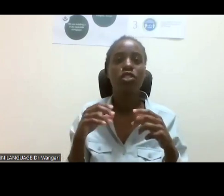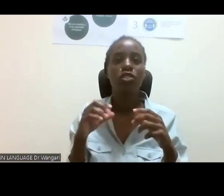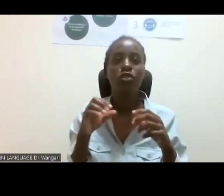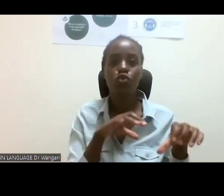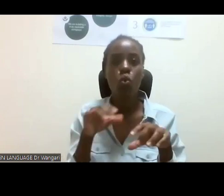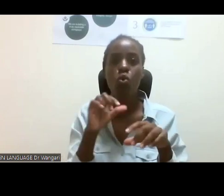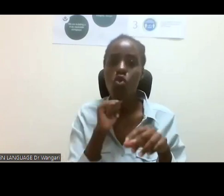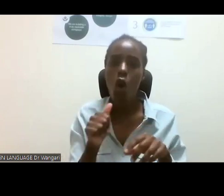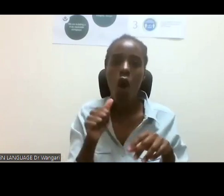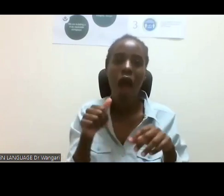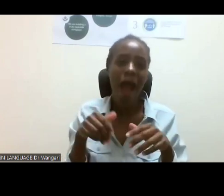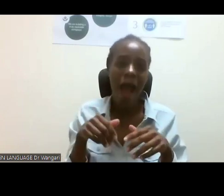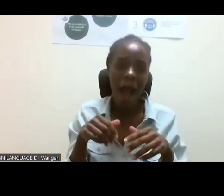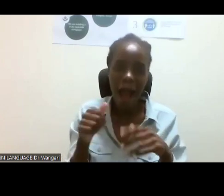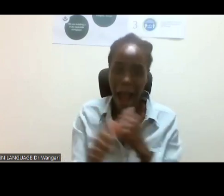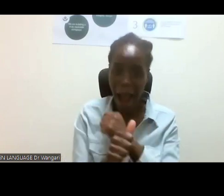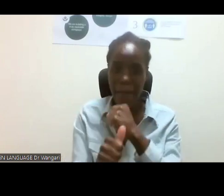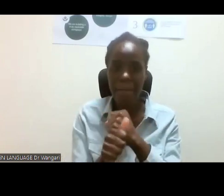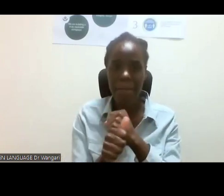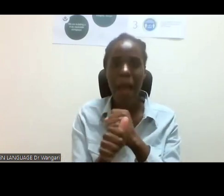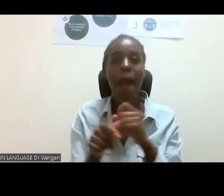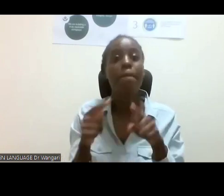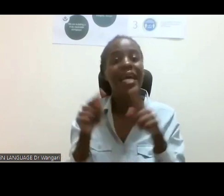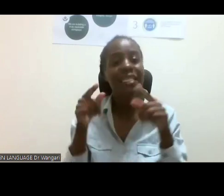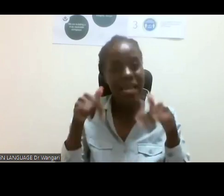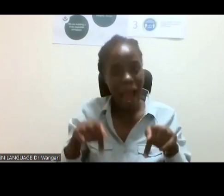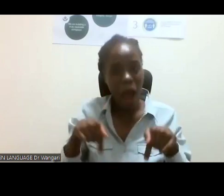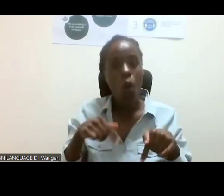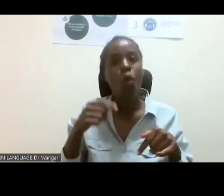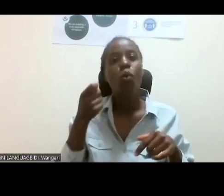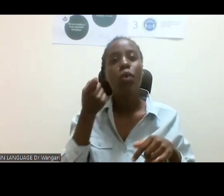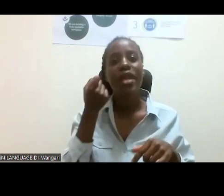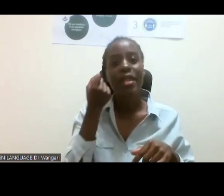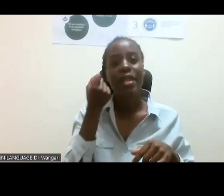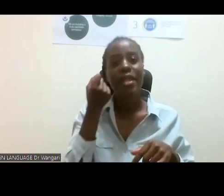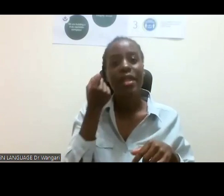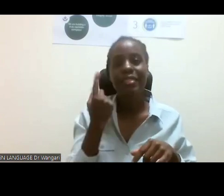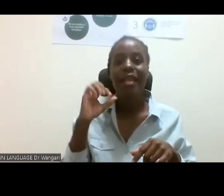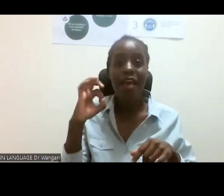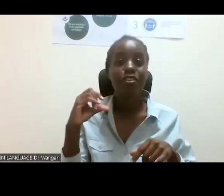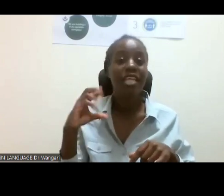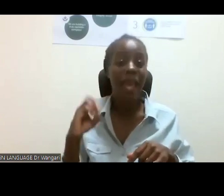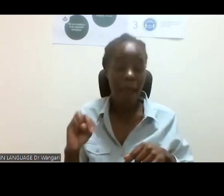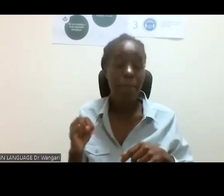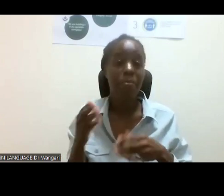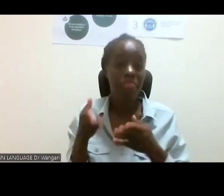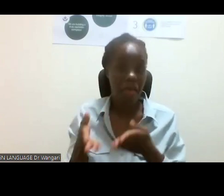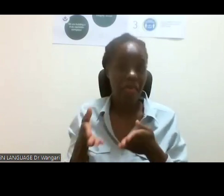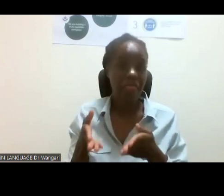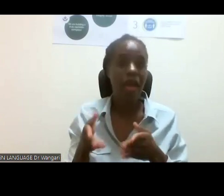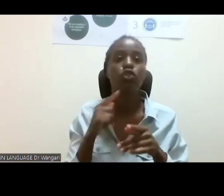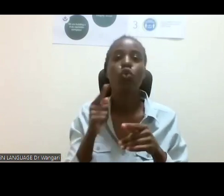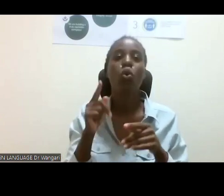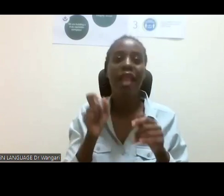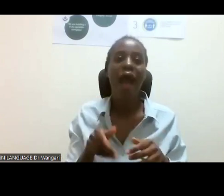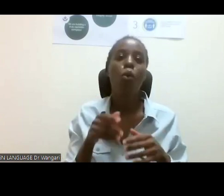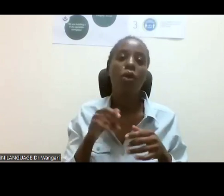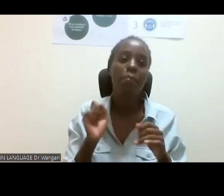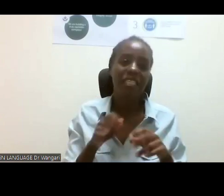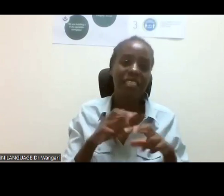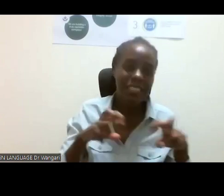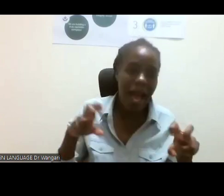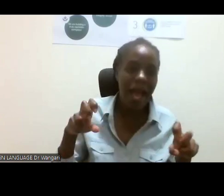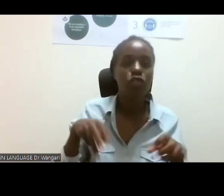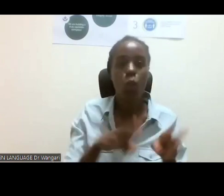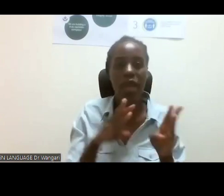of medicalization of FGMC is with us, we must involve health professionals to find sustainable solution to its prevention